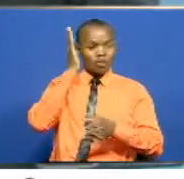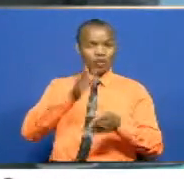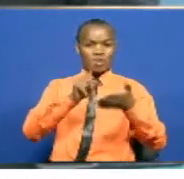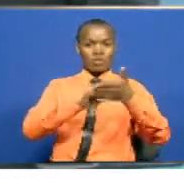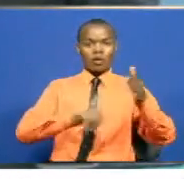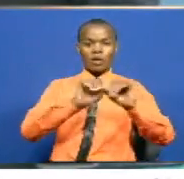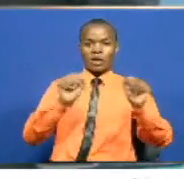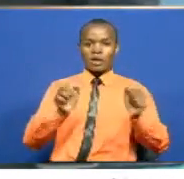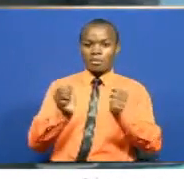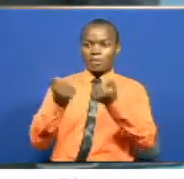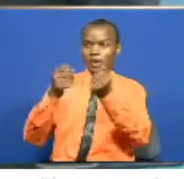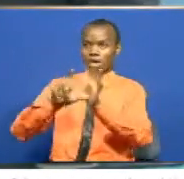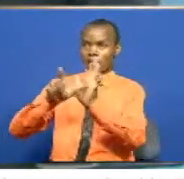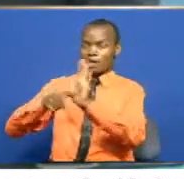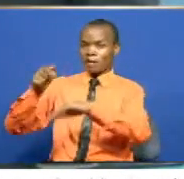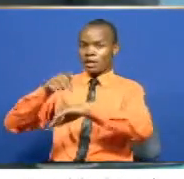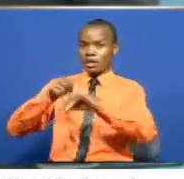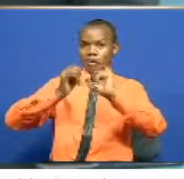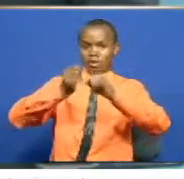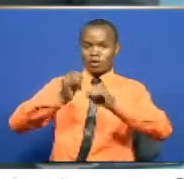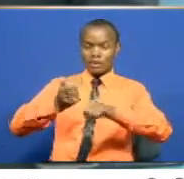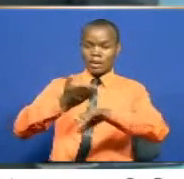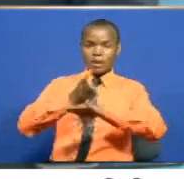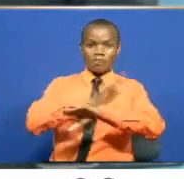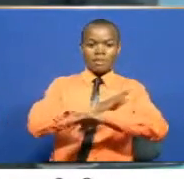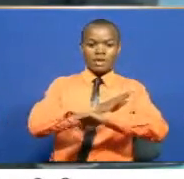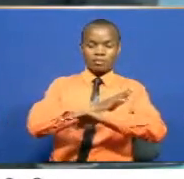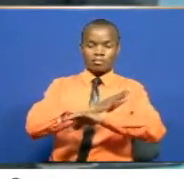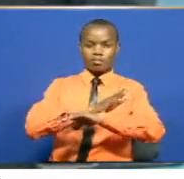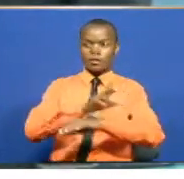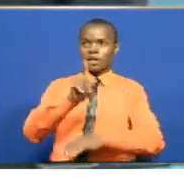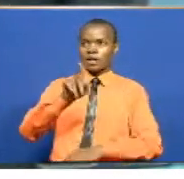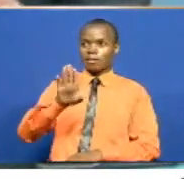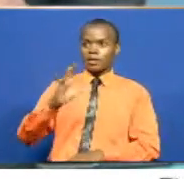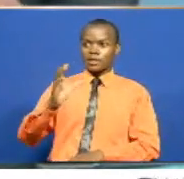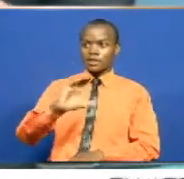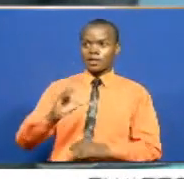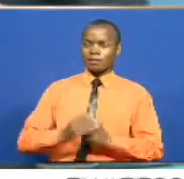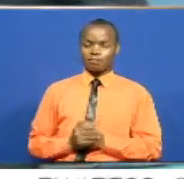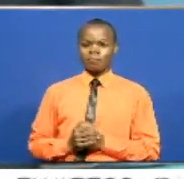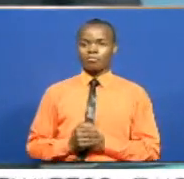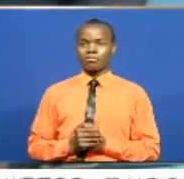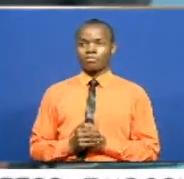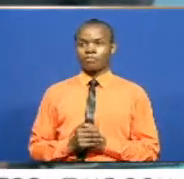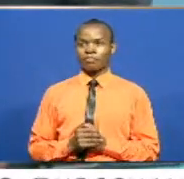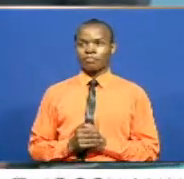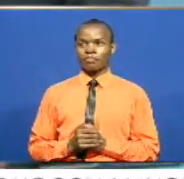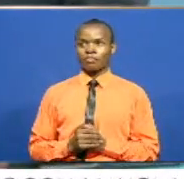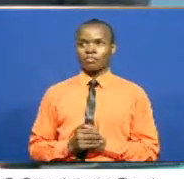in our bulletins. Back to you, Daniel Wahome. Thank you for having us.